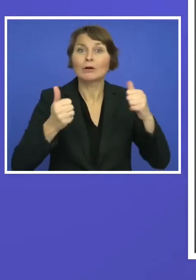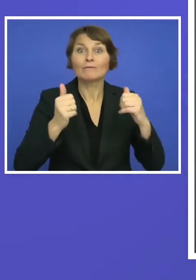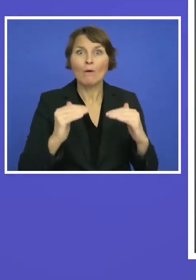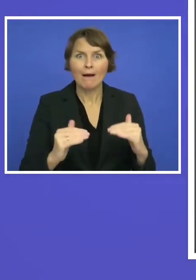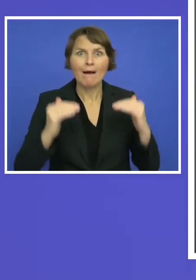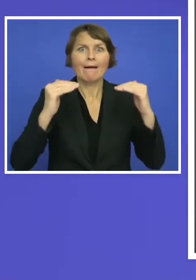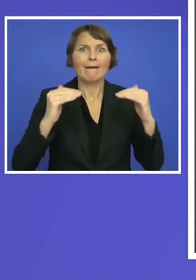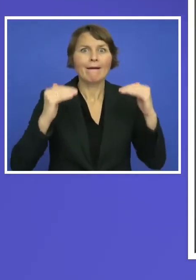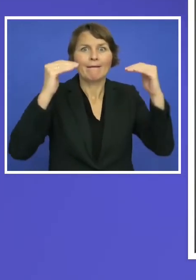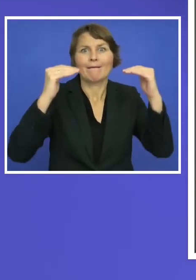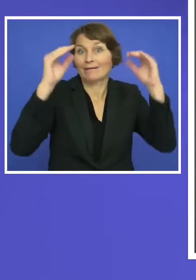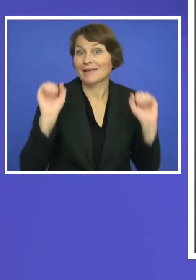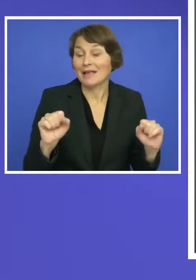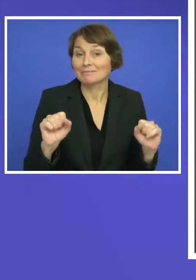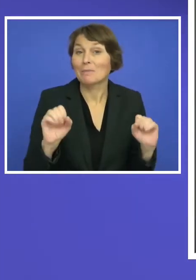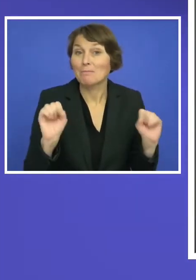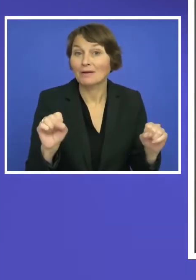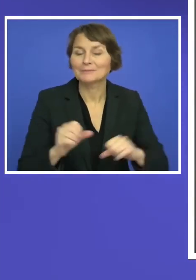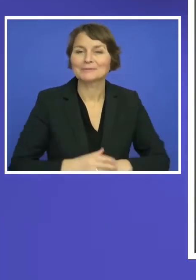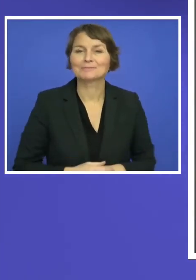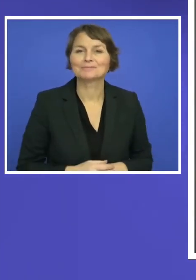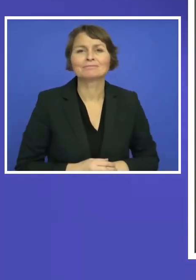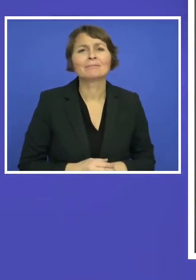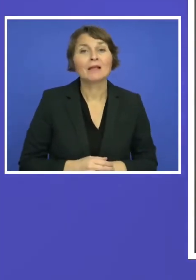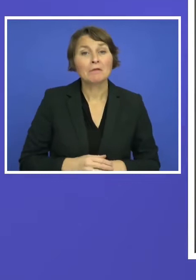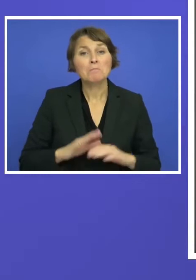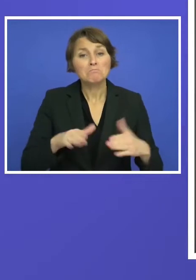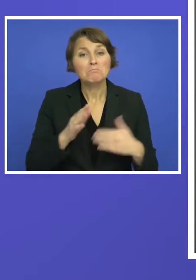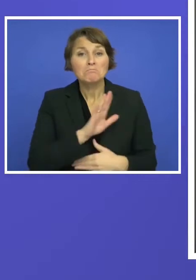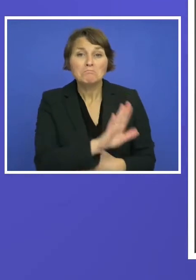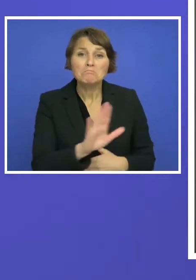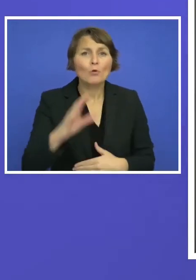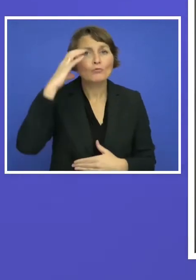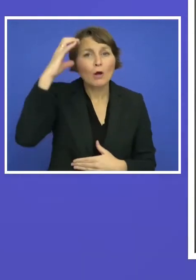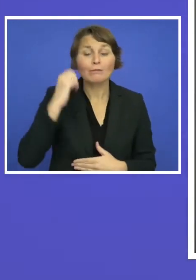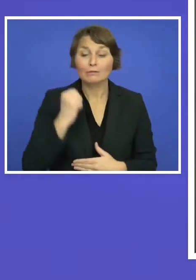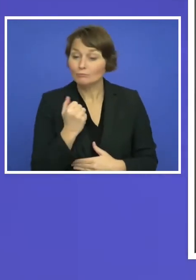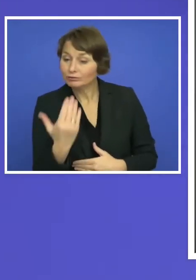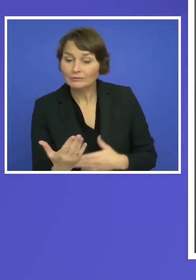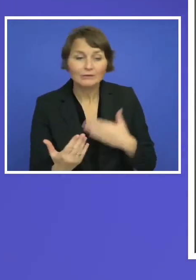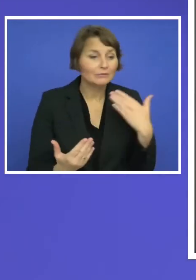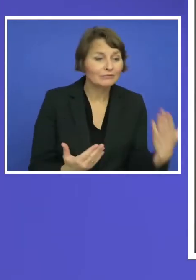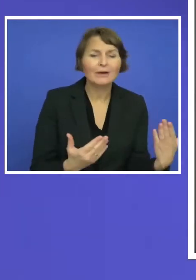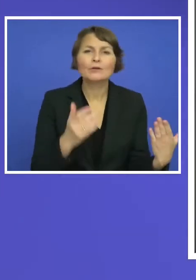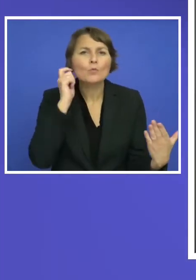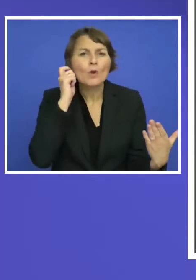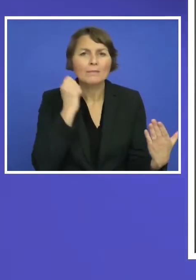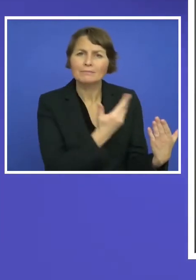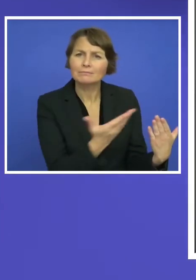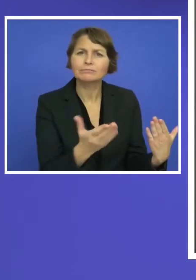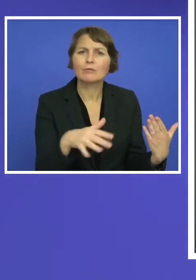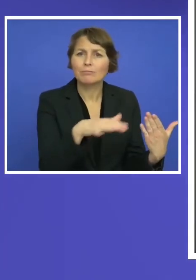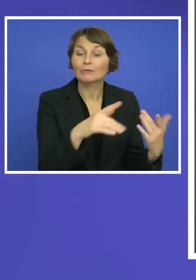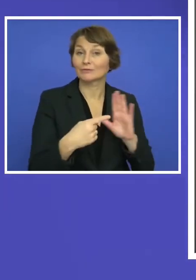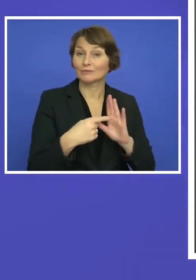And their government then can give possibilities for women then to combine family